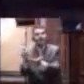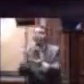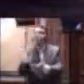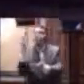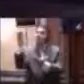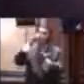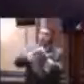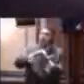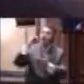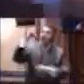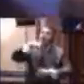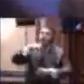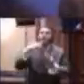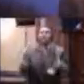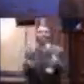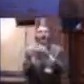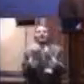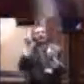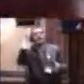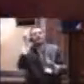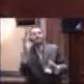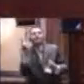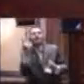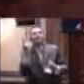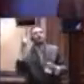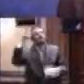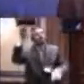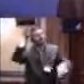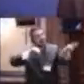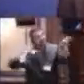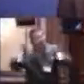to offline as we see in this part of the world.